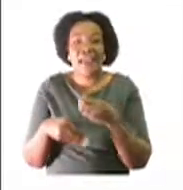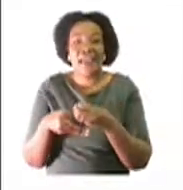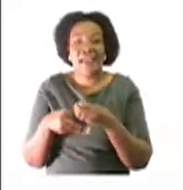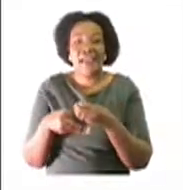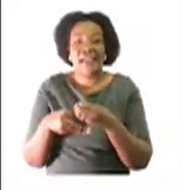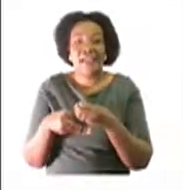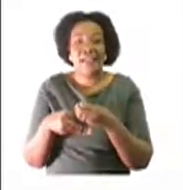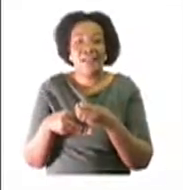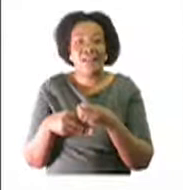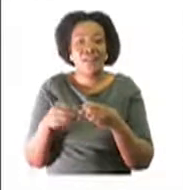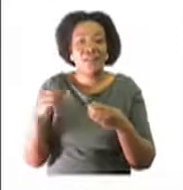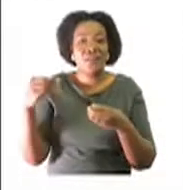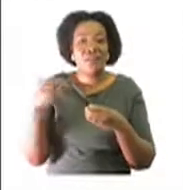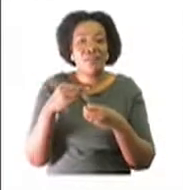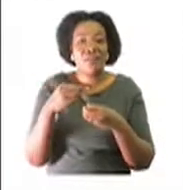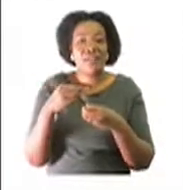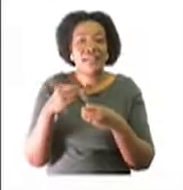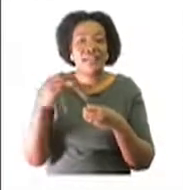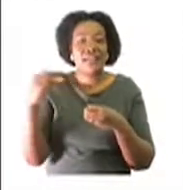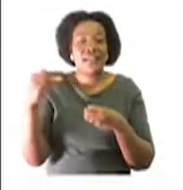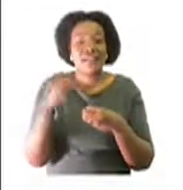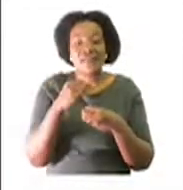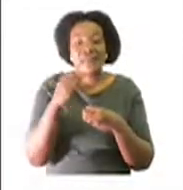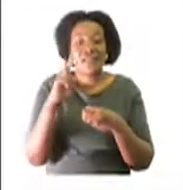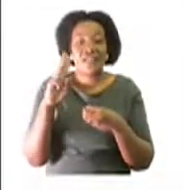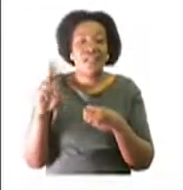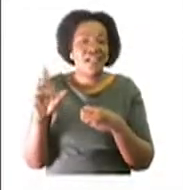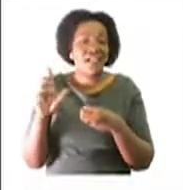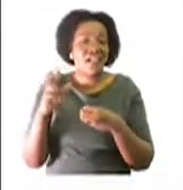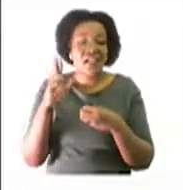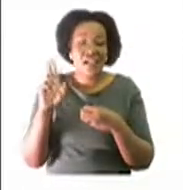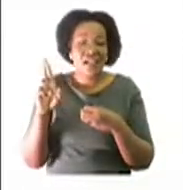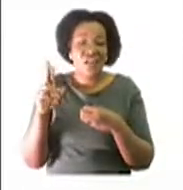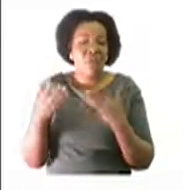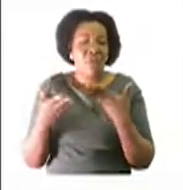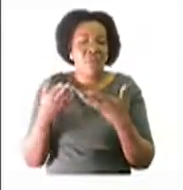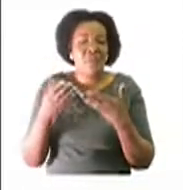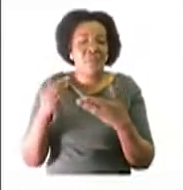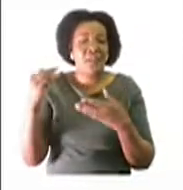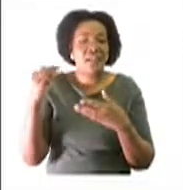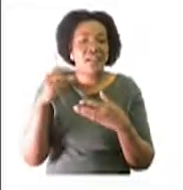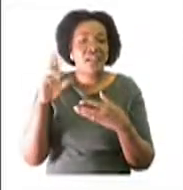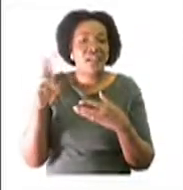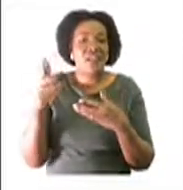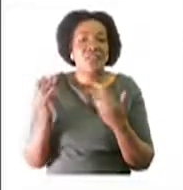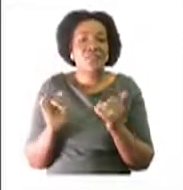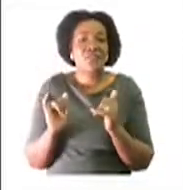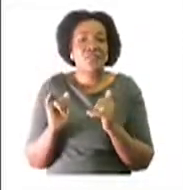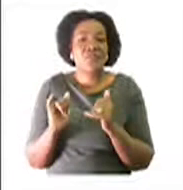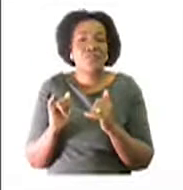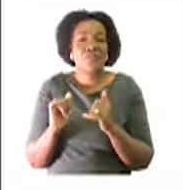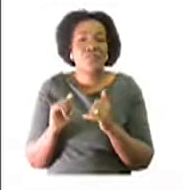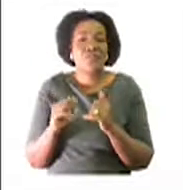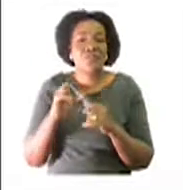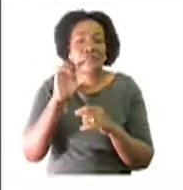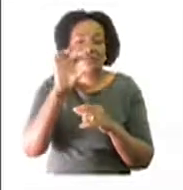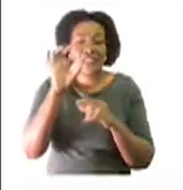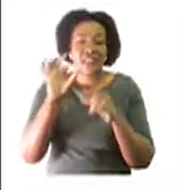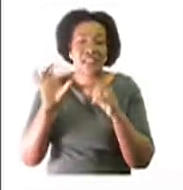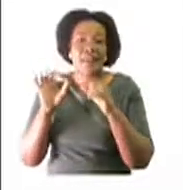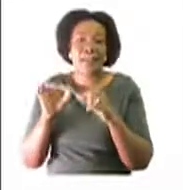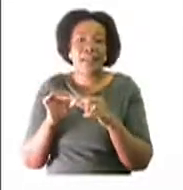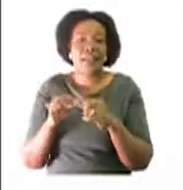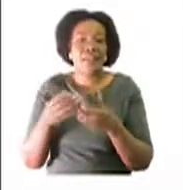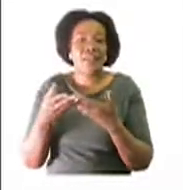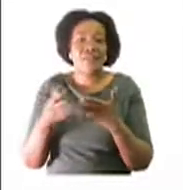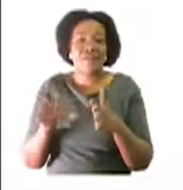the gl or the gr sound. You just simply put the sound in front of the words to